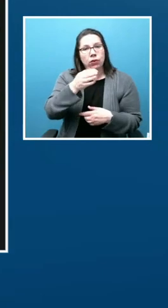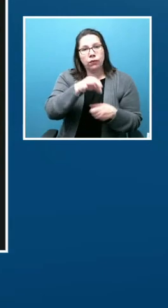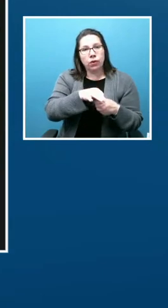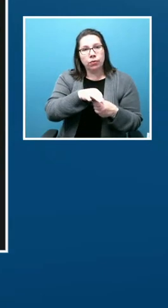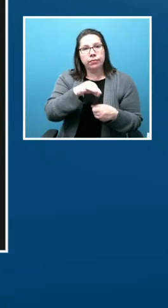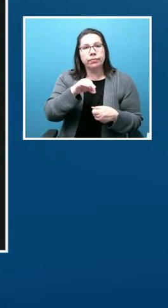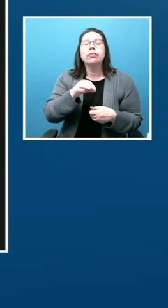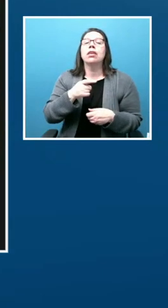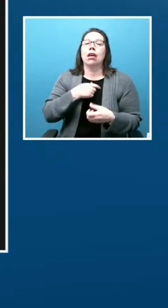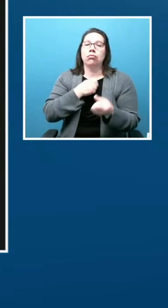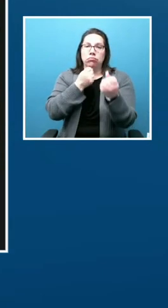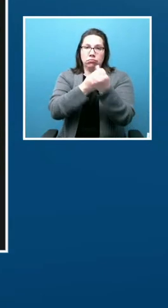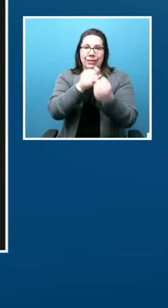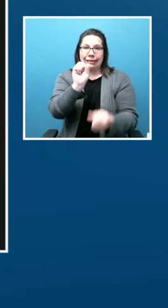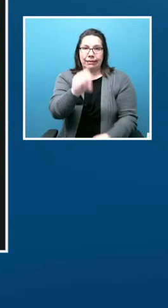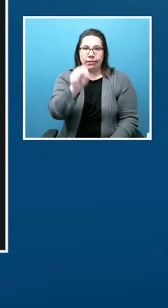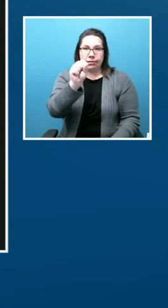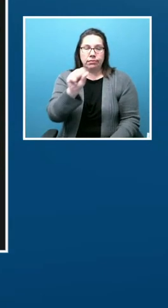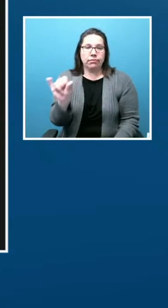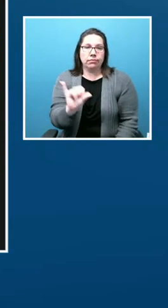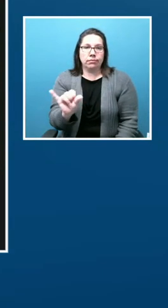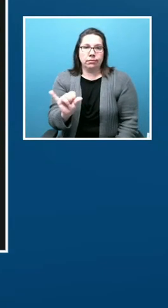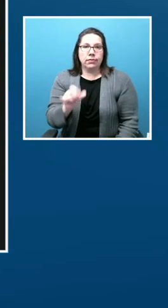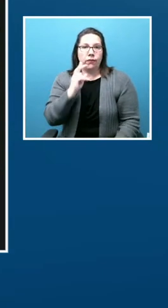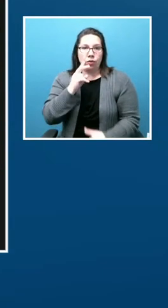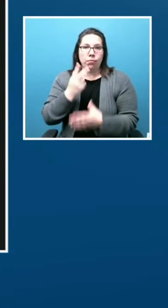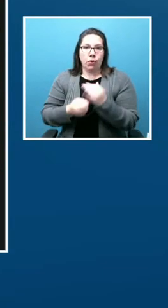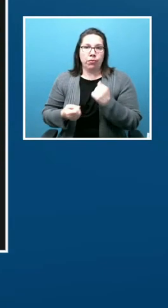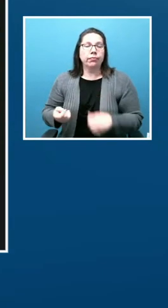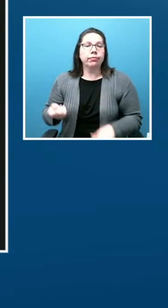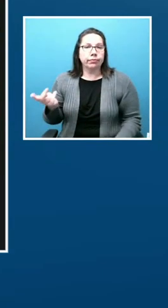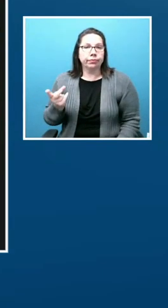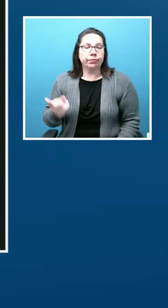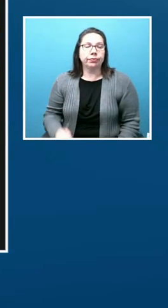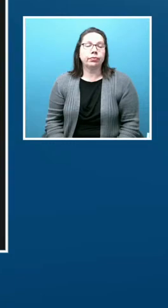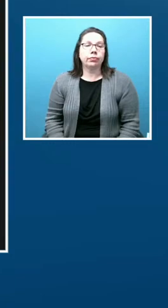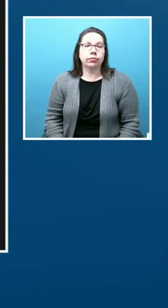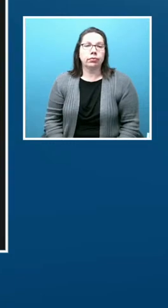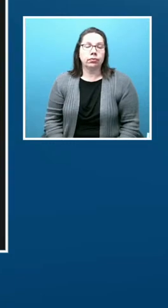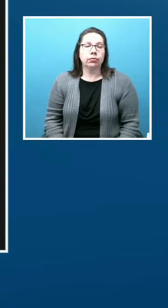I'm voting yes also for the resolution.